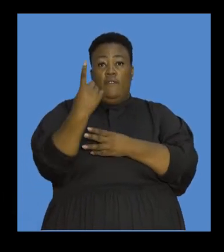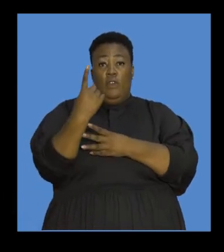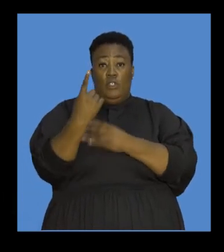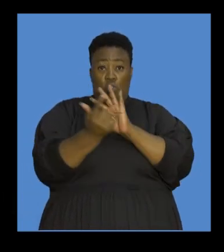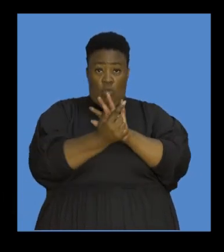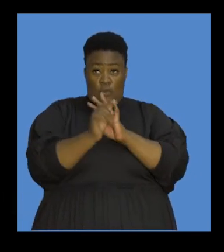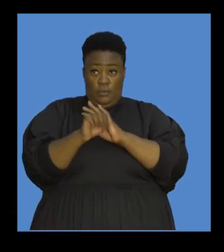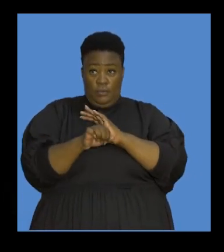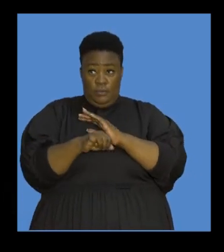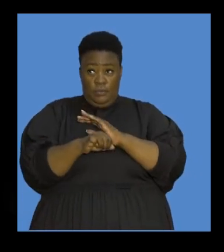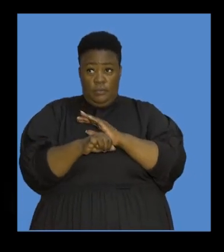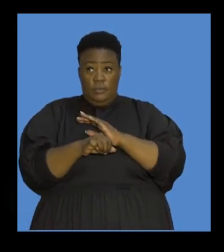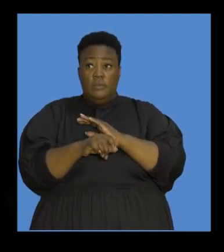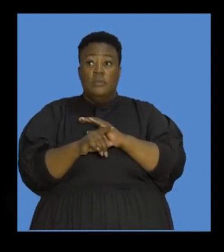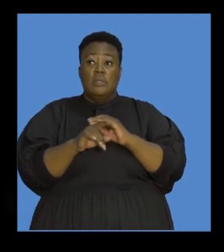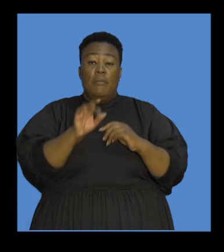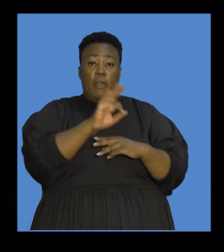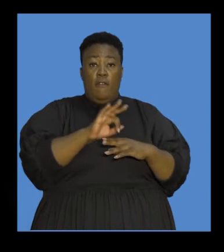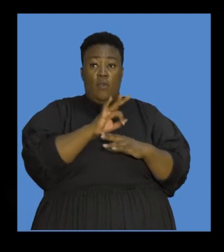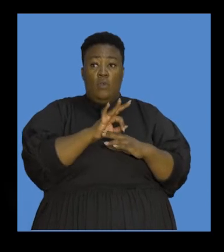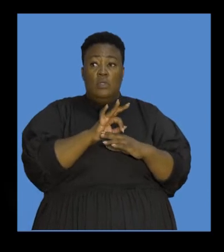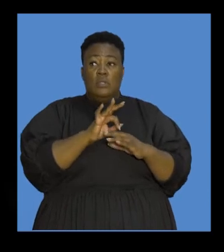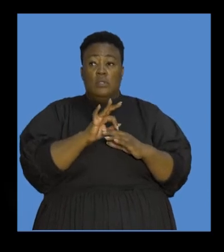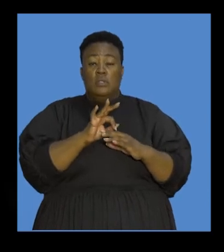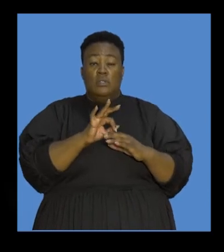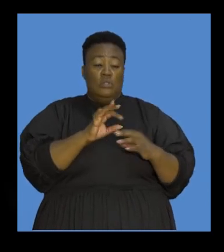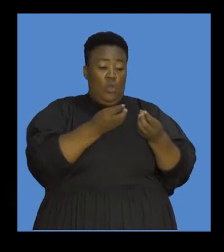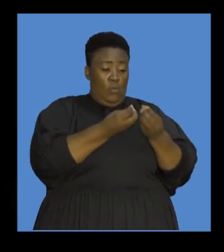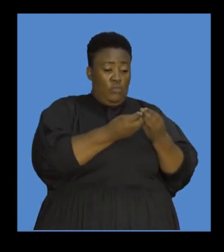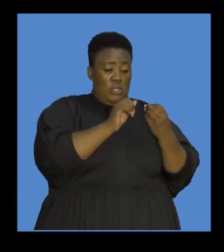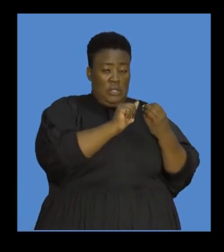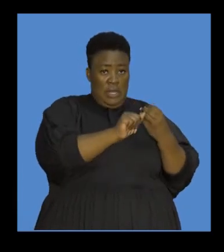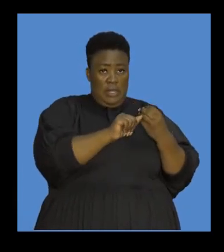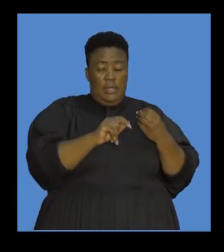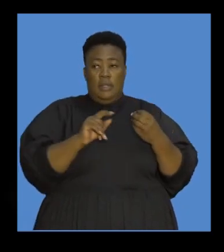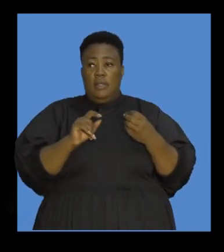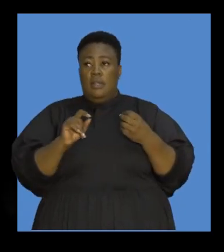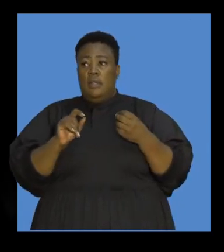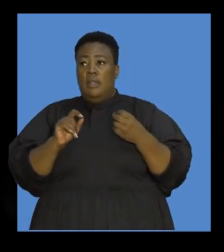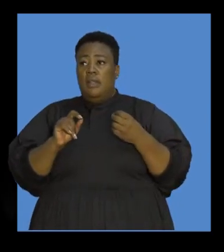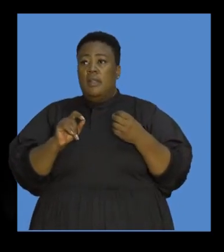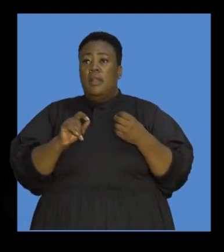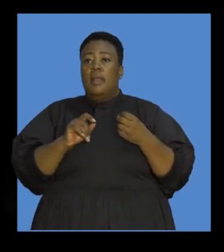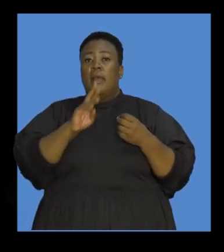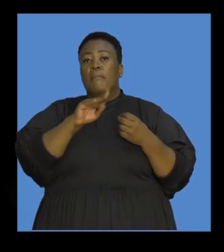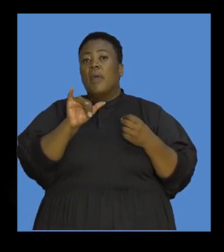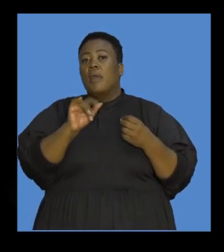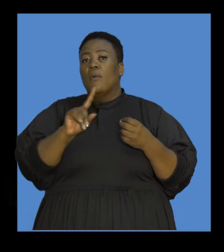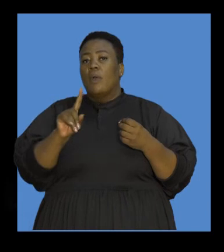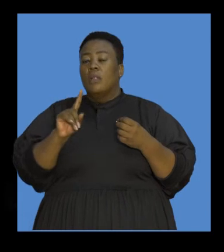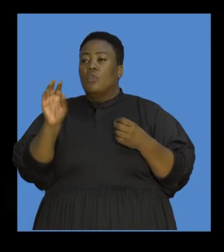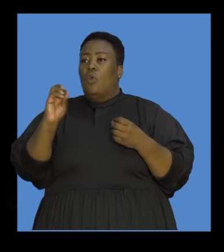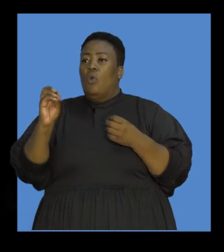know. When a force is exerted on object A by object B, then object B will exert a